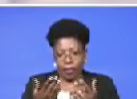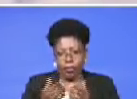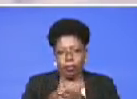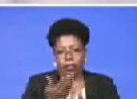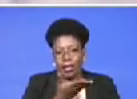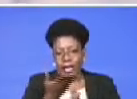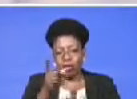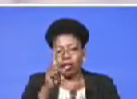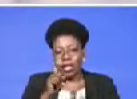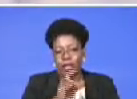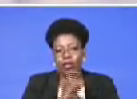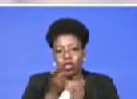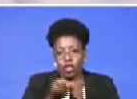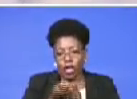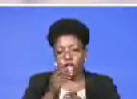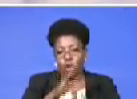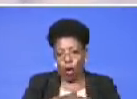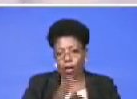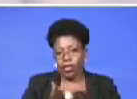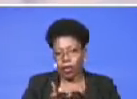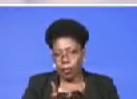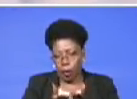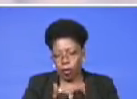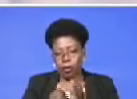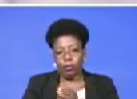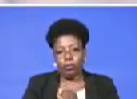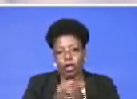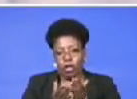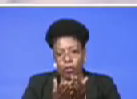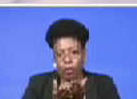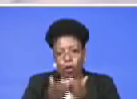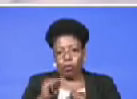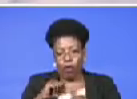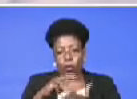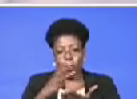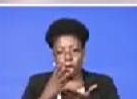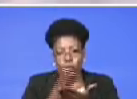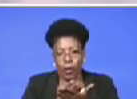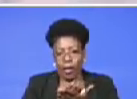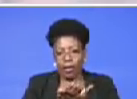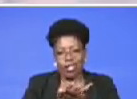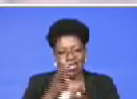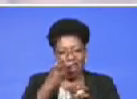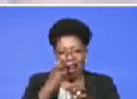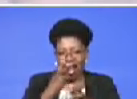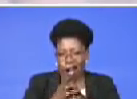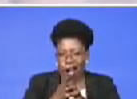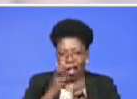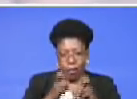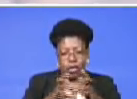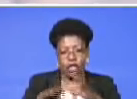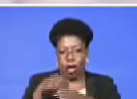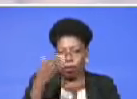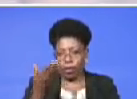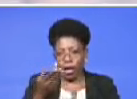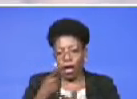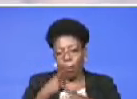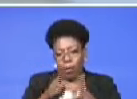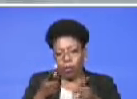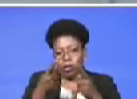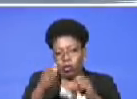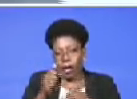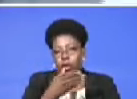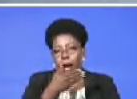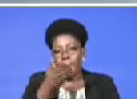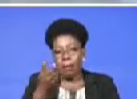needed to adjust on the boat. We did that, and the boat is performing really well. I mean, there's stiff competition out there, but we're going to do our best and try to pull this one